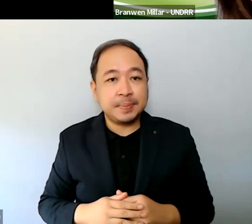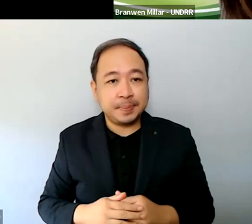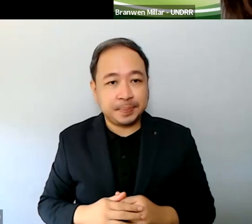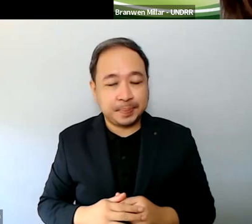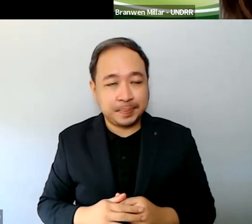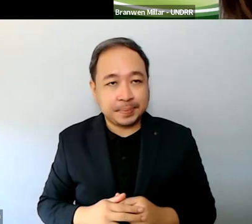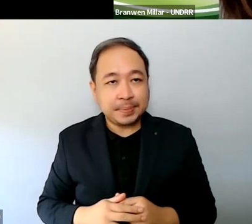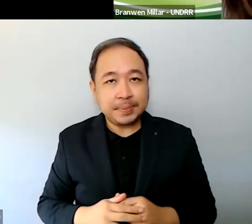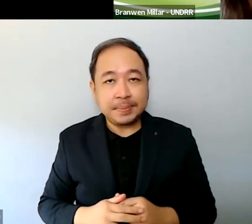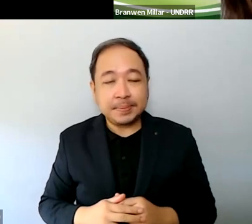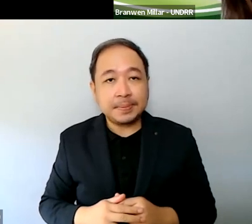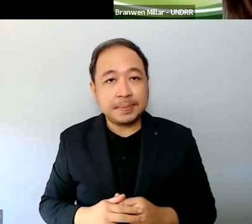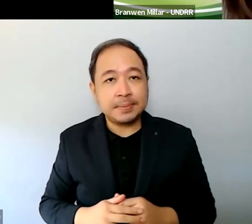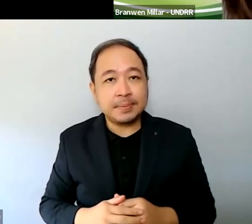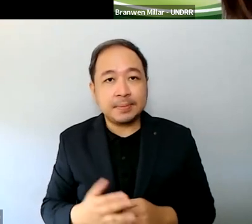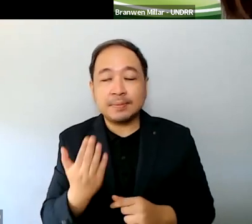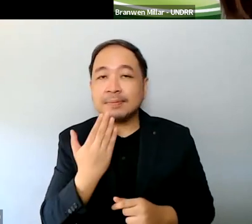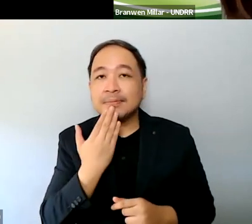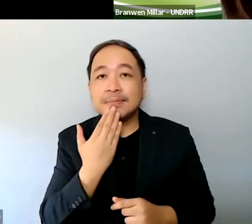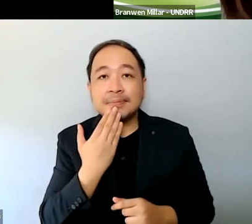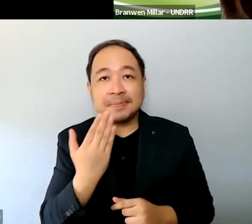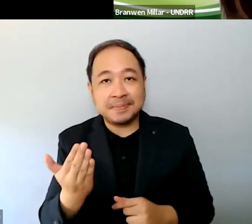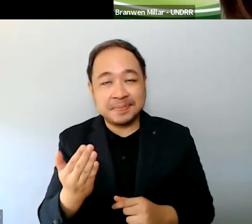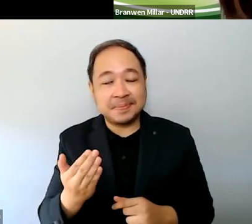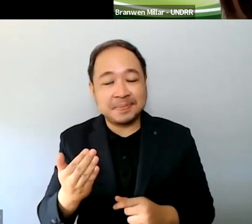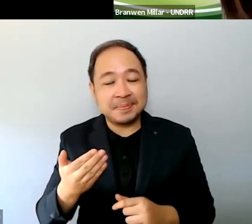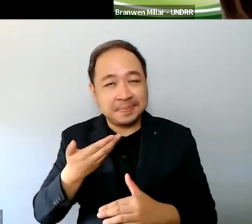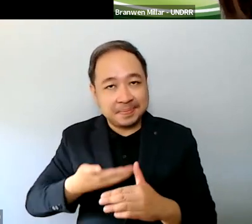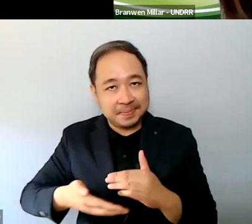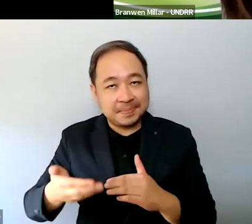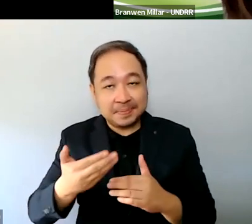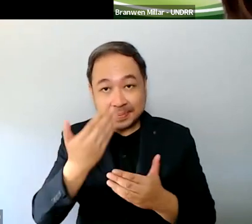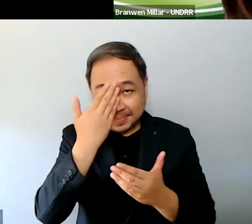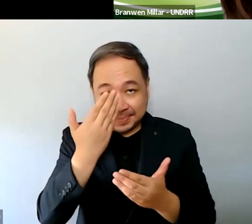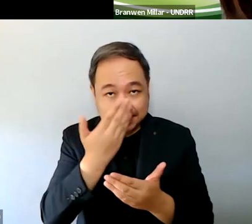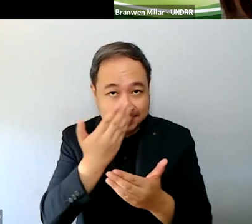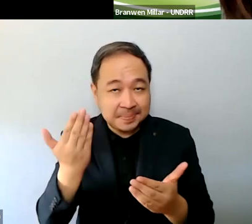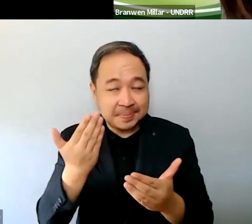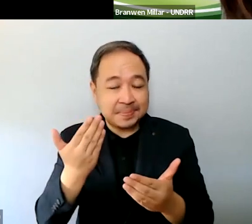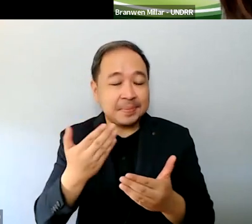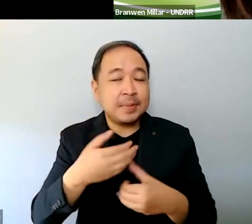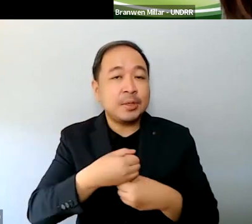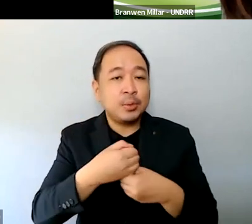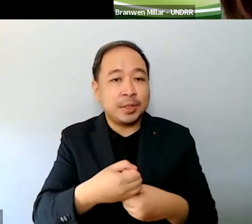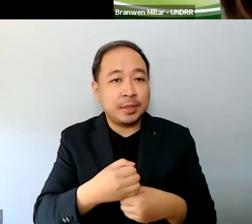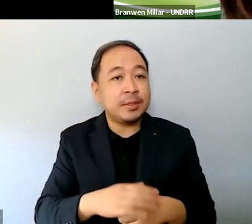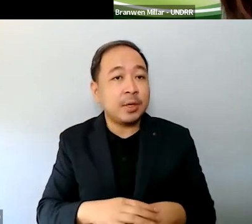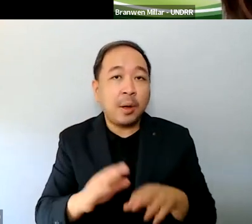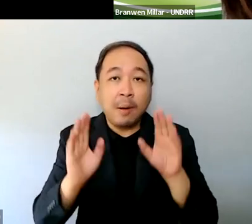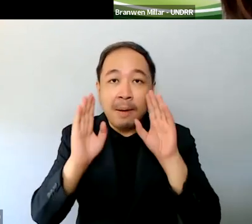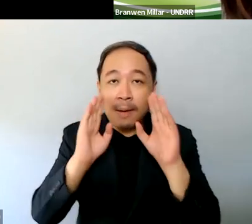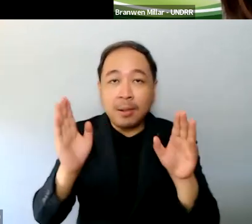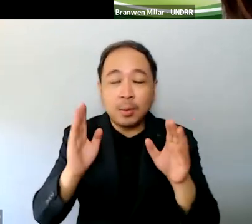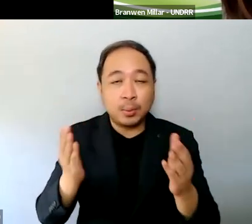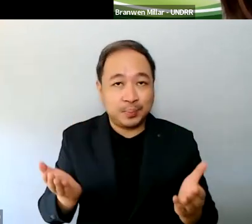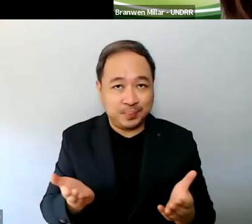yours. Thank you, Madam Chair, for this opportunity. Honorable guests, greetings from Hibiscus Foundation for Social Welfare. We are a